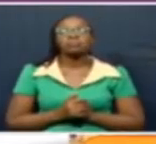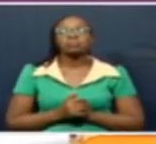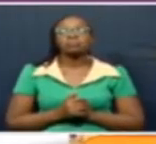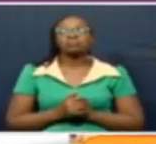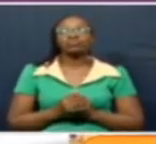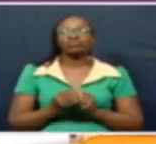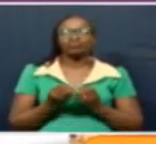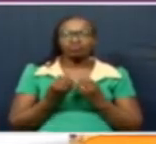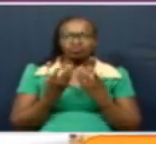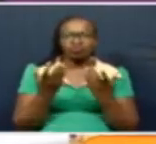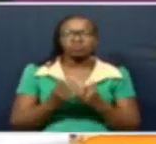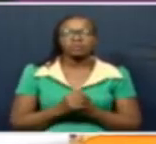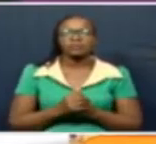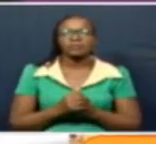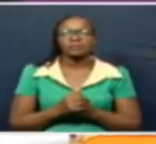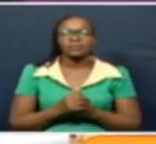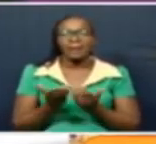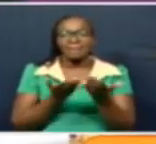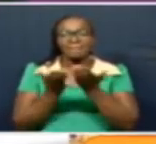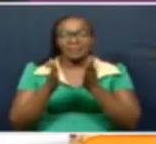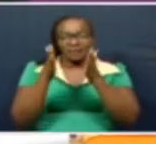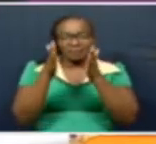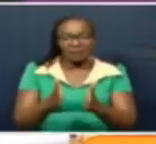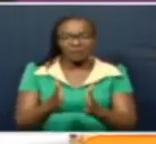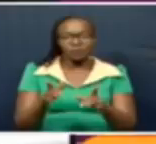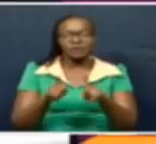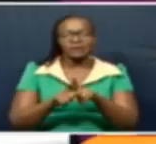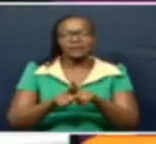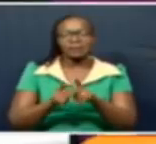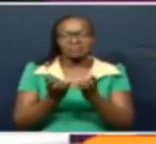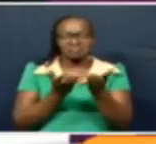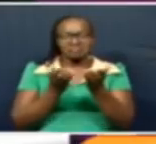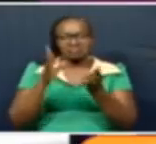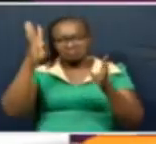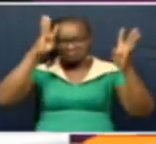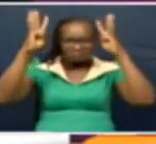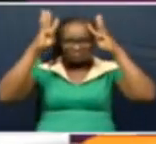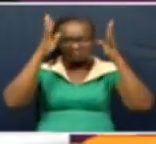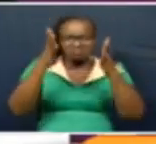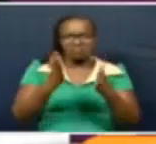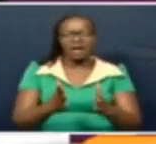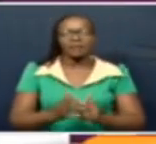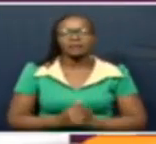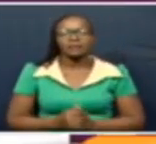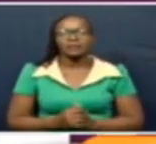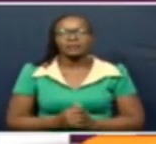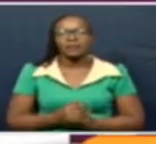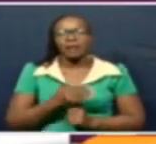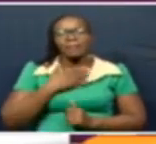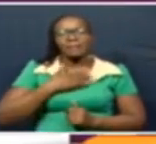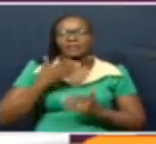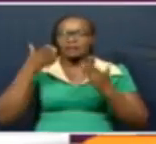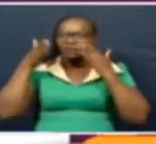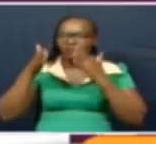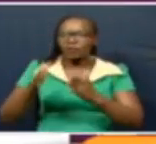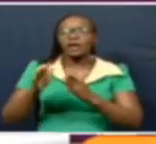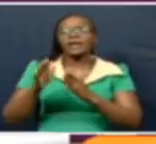consummate businessman and entrepreneur. Let us focus on what matters to our